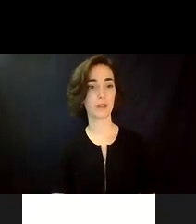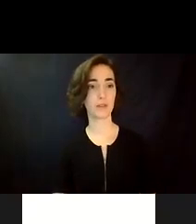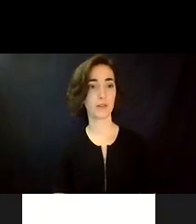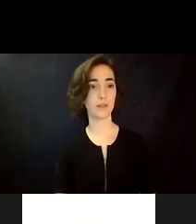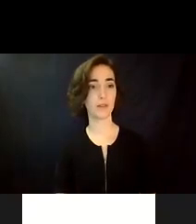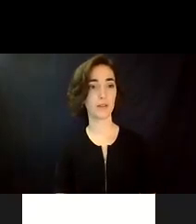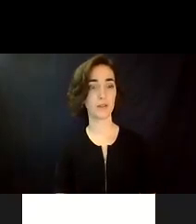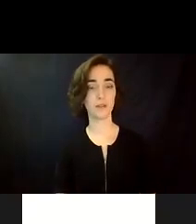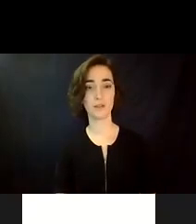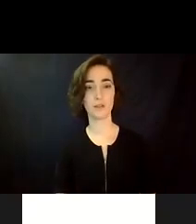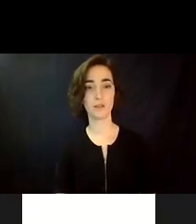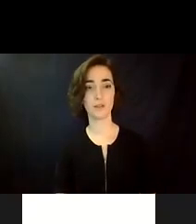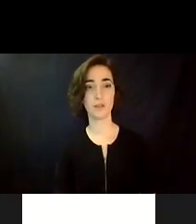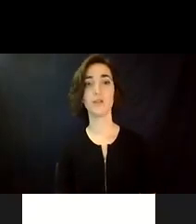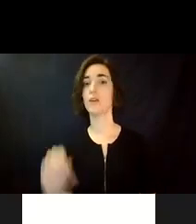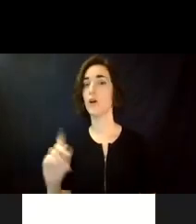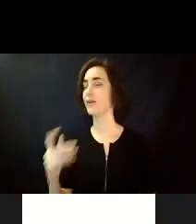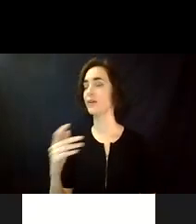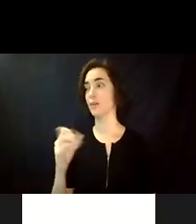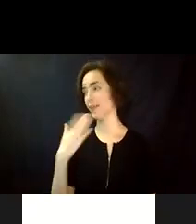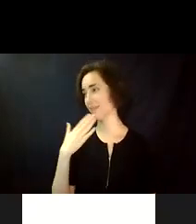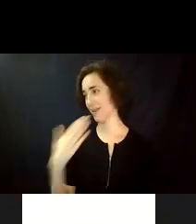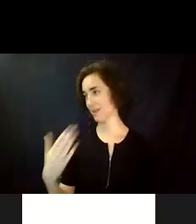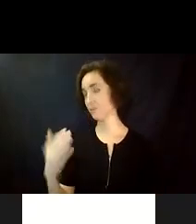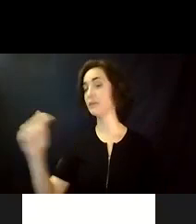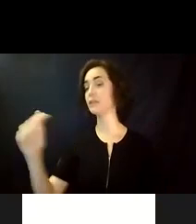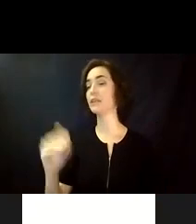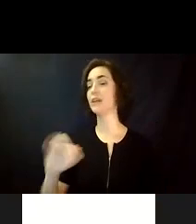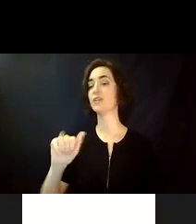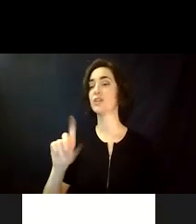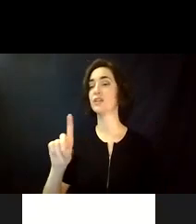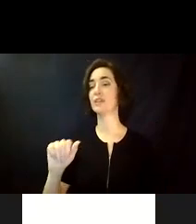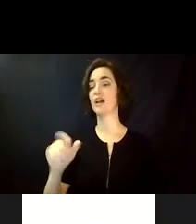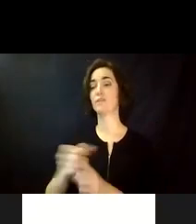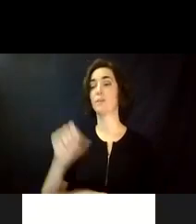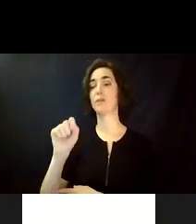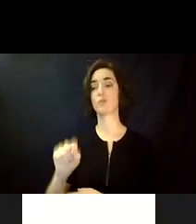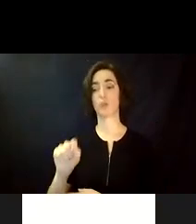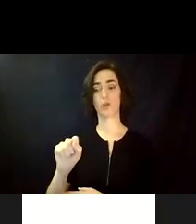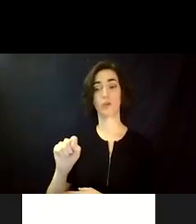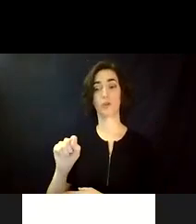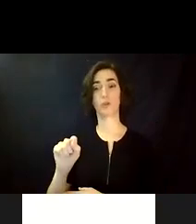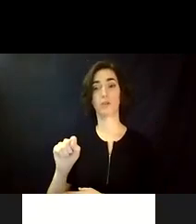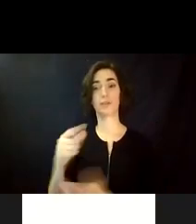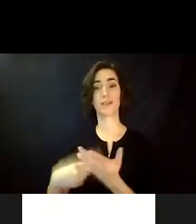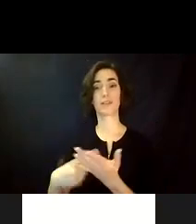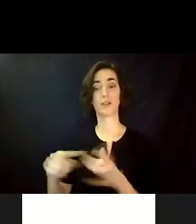Okay, thank you. And so next, can we have Jada from Southern address the same